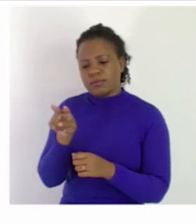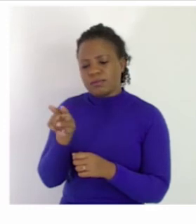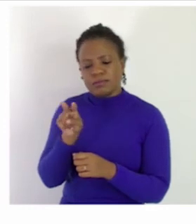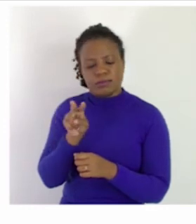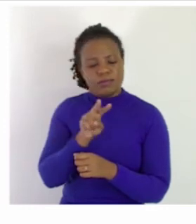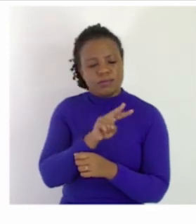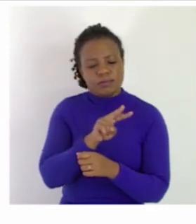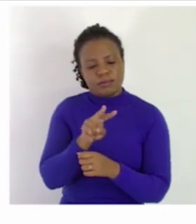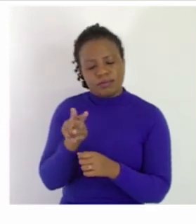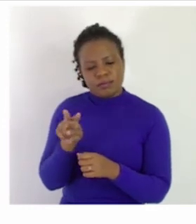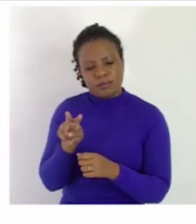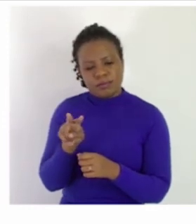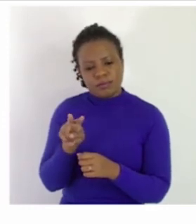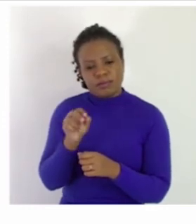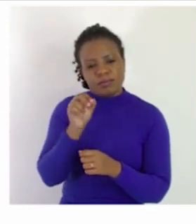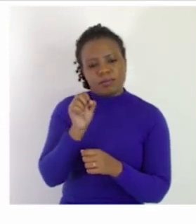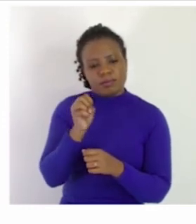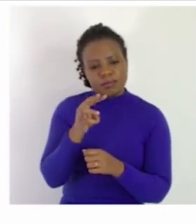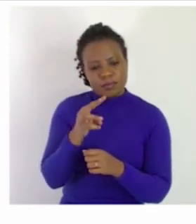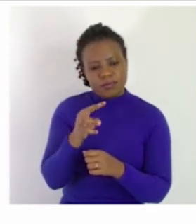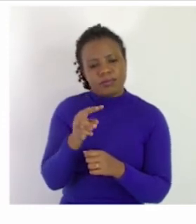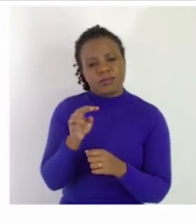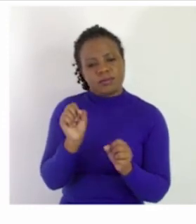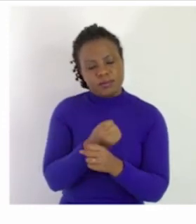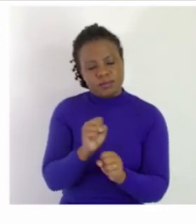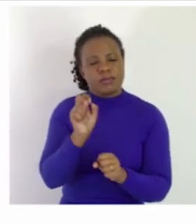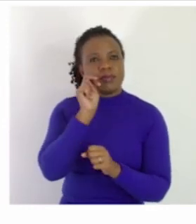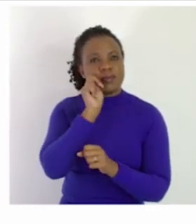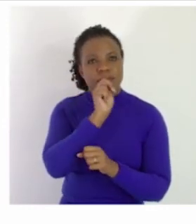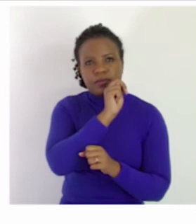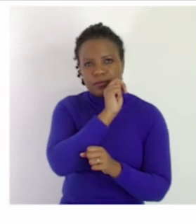sentence, the uncountable nouns,